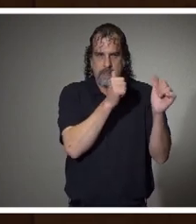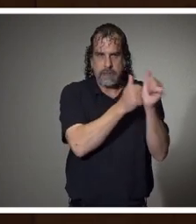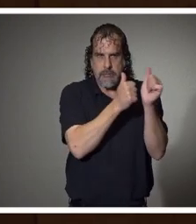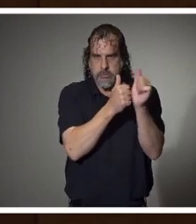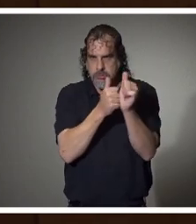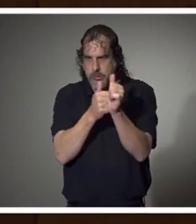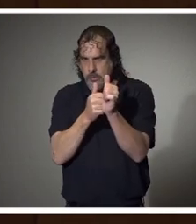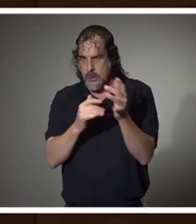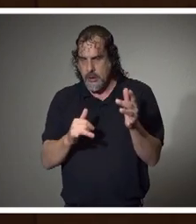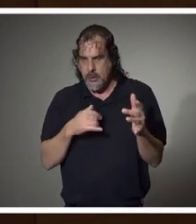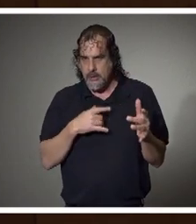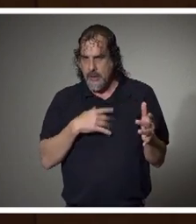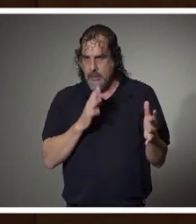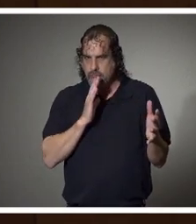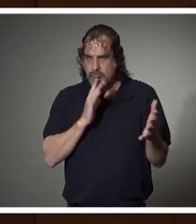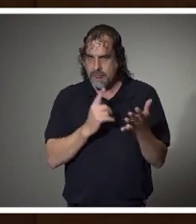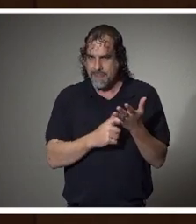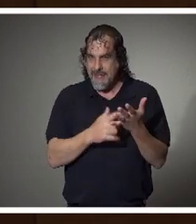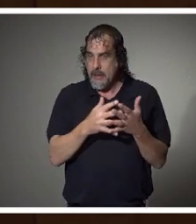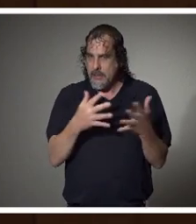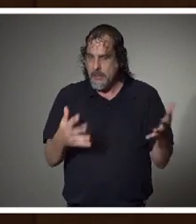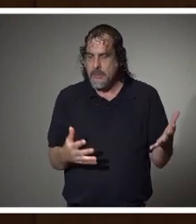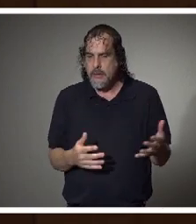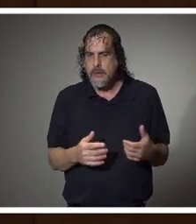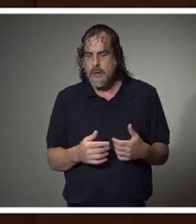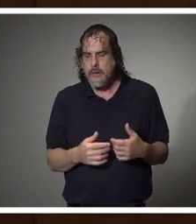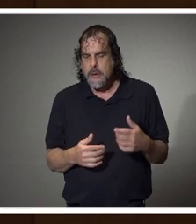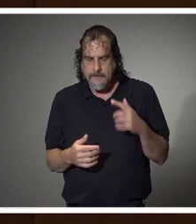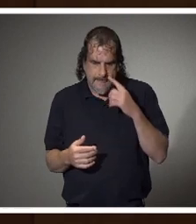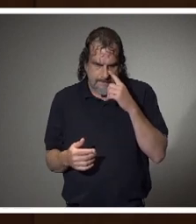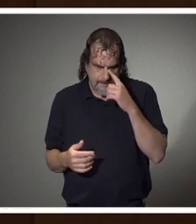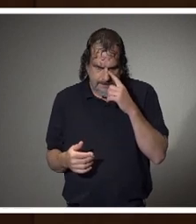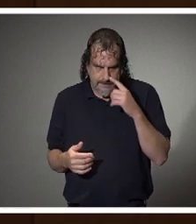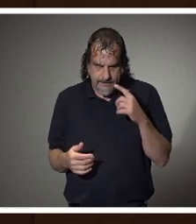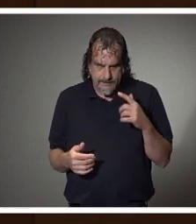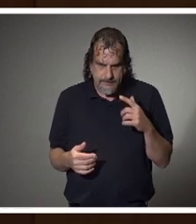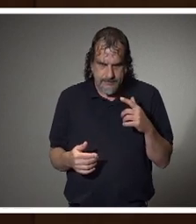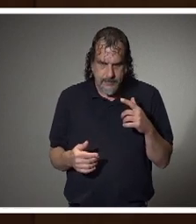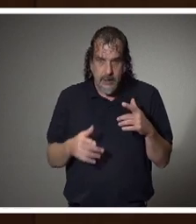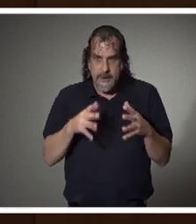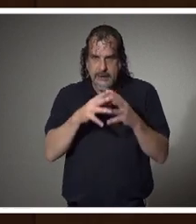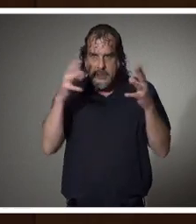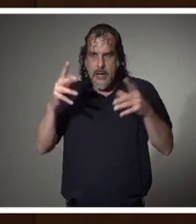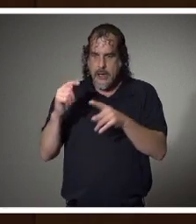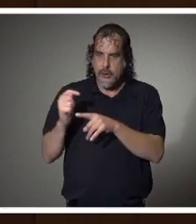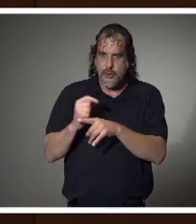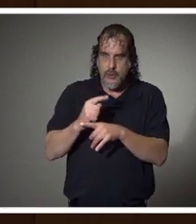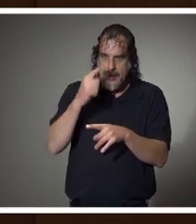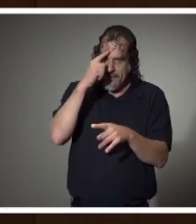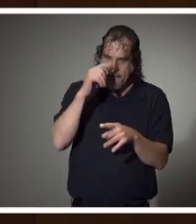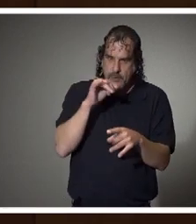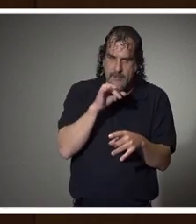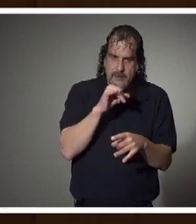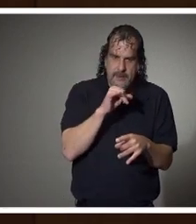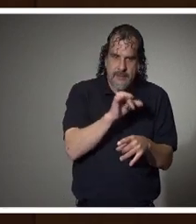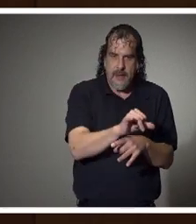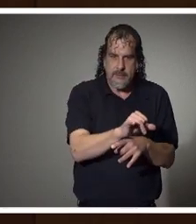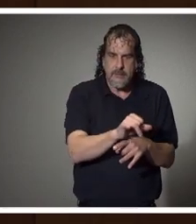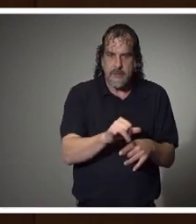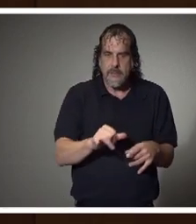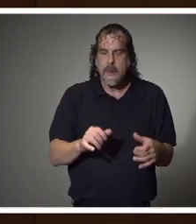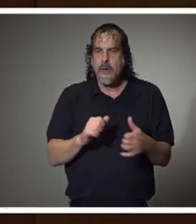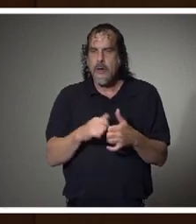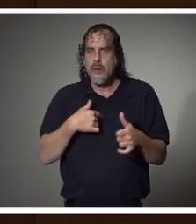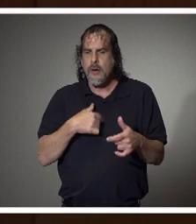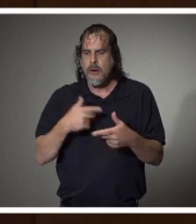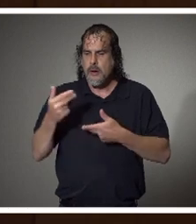the media a lot. And so it takes a high skill set and a lot of training, and certainly we're committed to doing that as we add new people. Primarily, we're